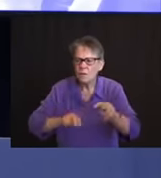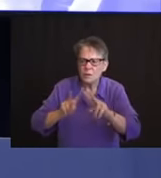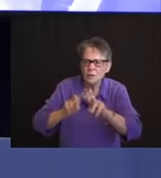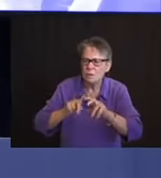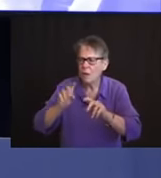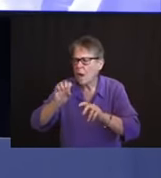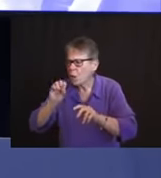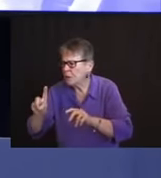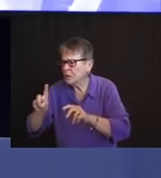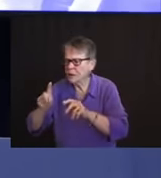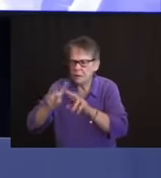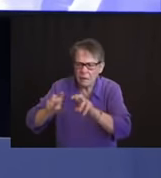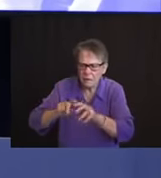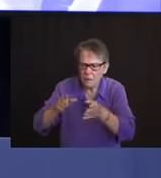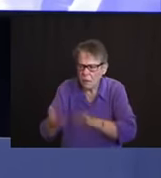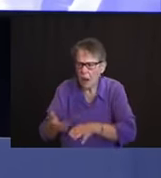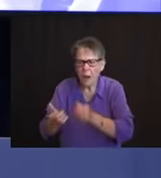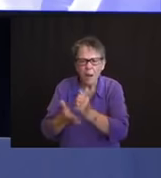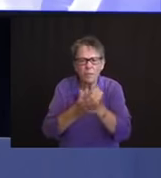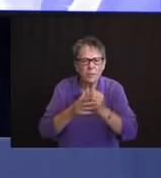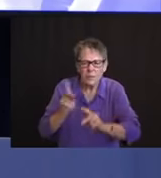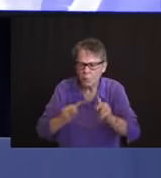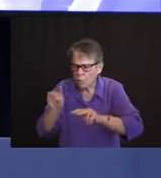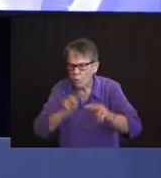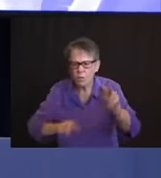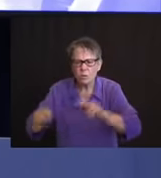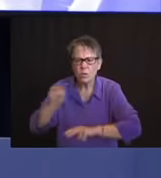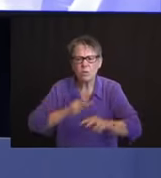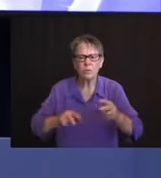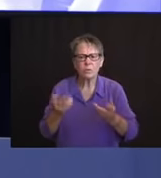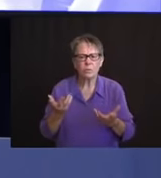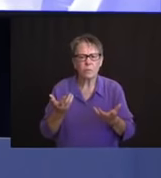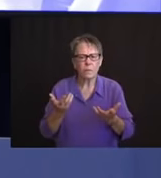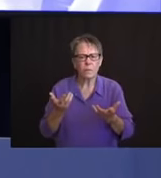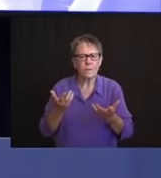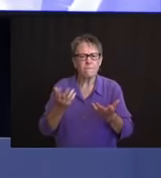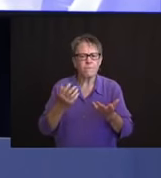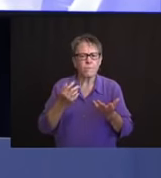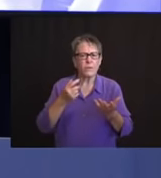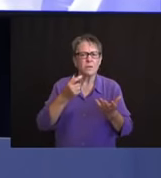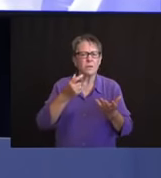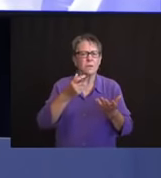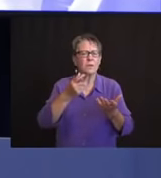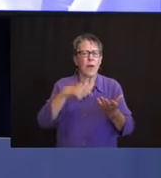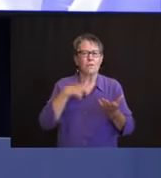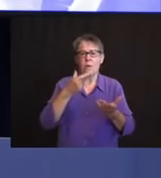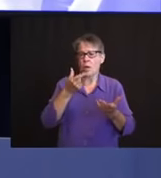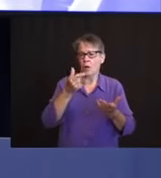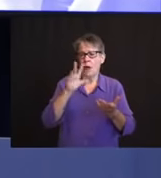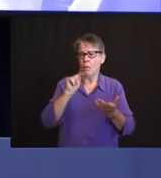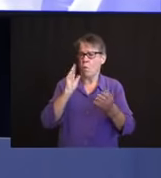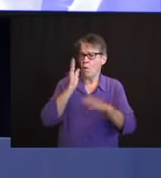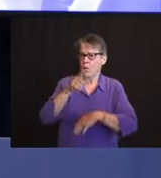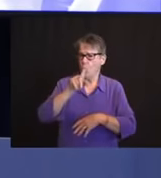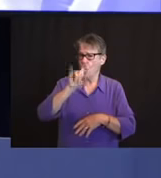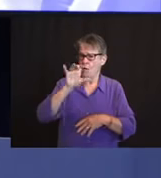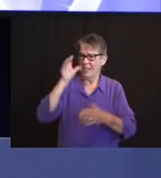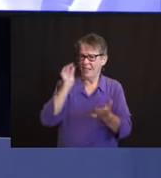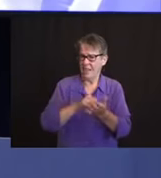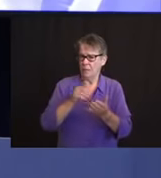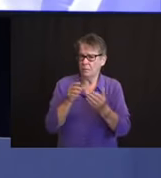to establish overdose fatality review teams. These multidisciplinary countywide teams will analyze